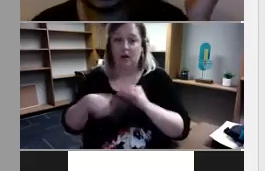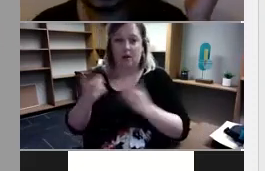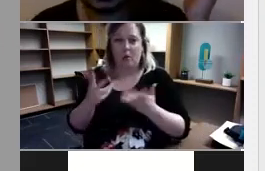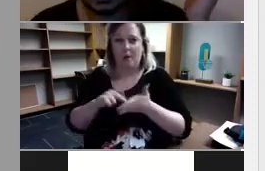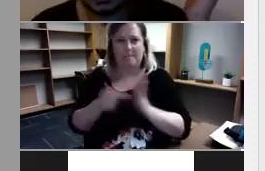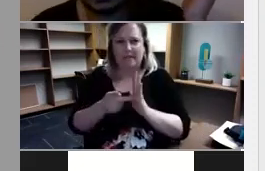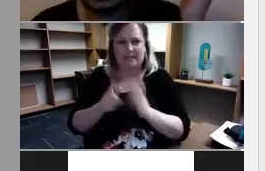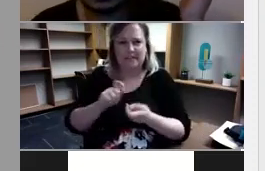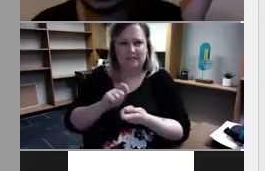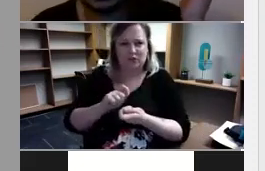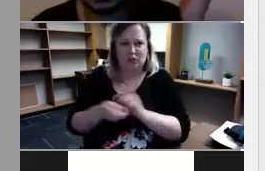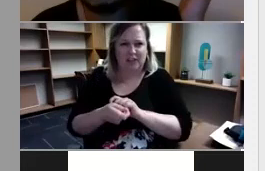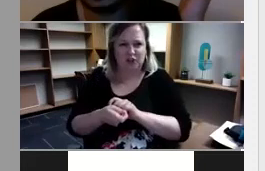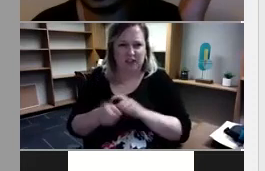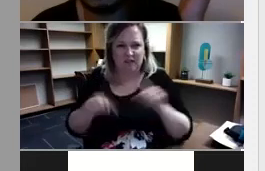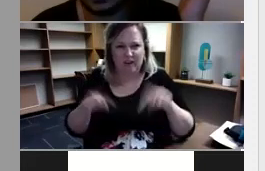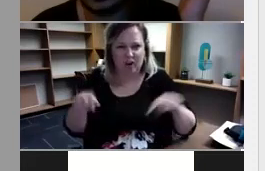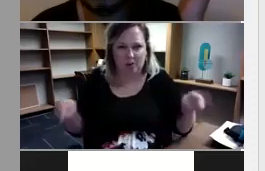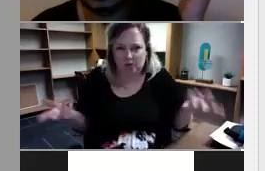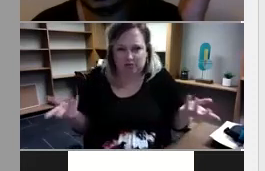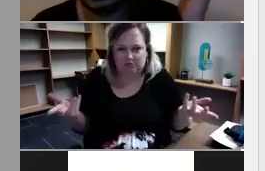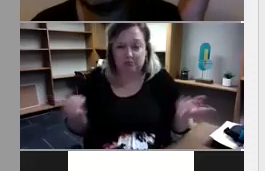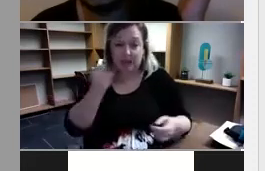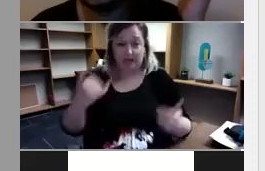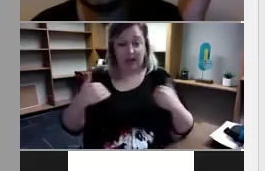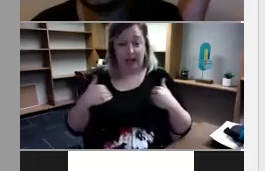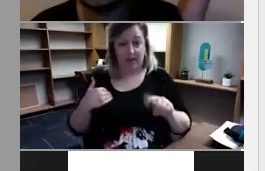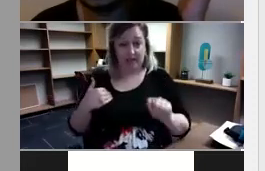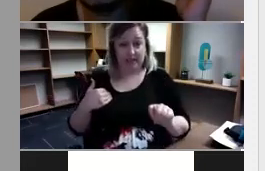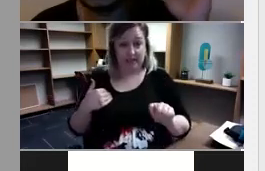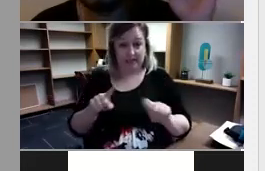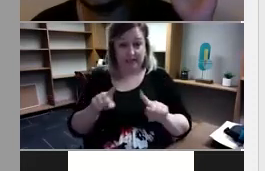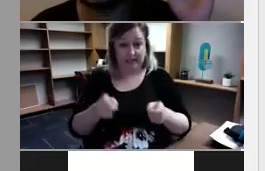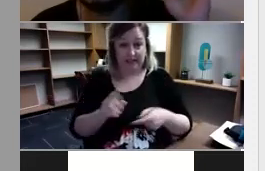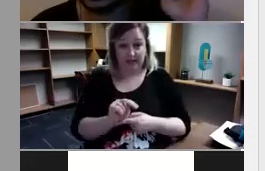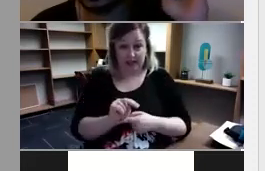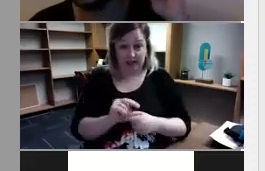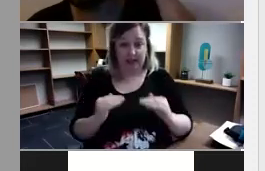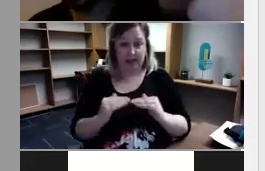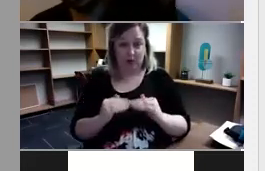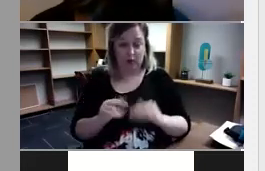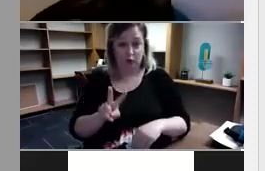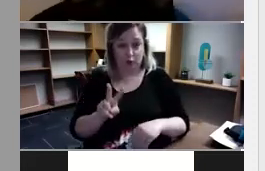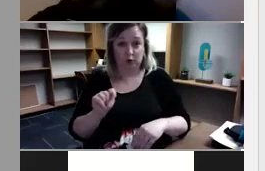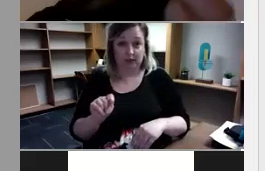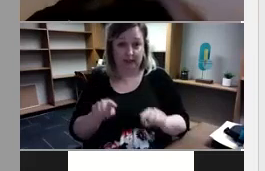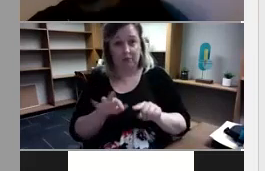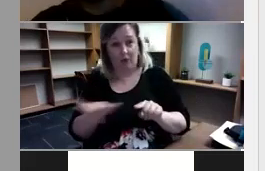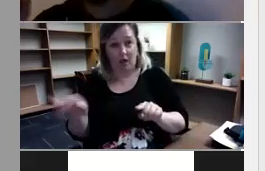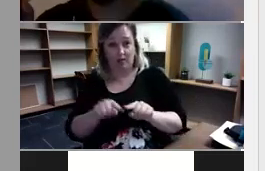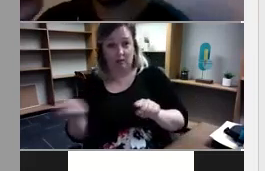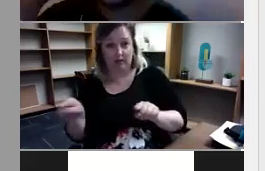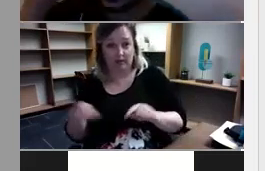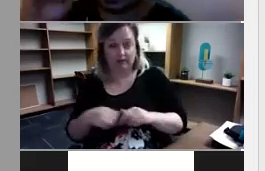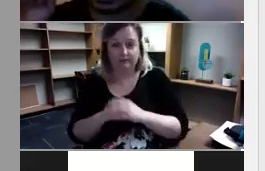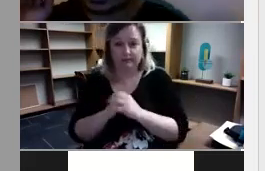variables, right? So here, let's say that I have t of n equals to 2t of n minus 1 plus 1. This is